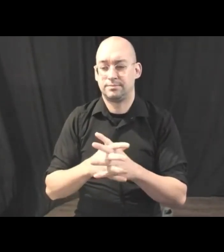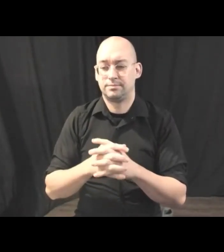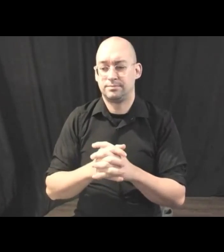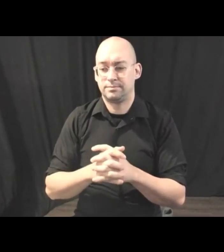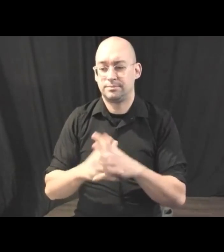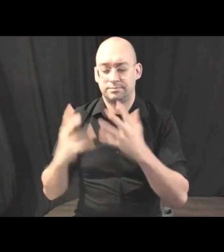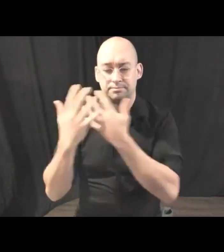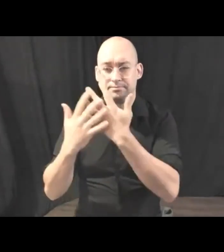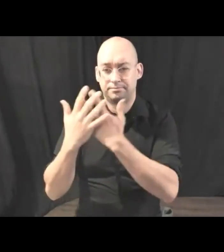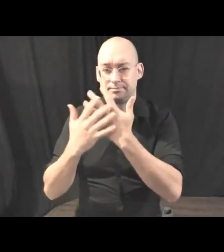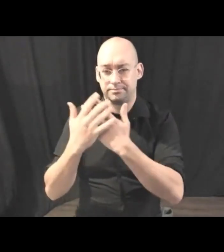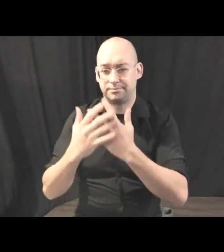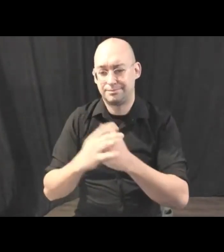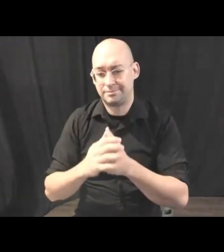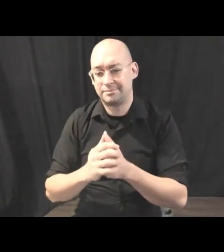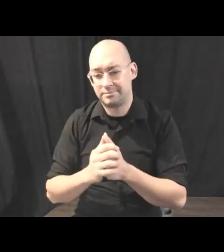We're going to feed her well today.